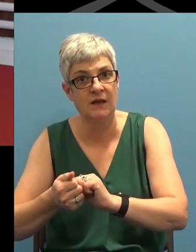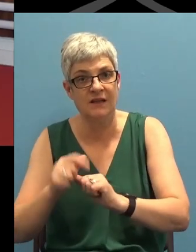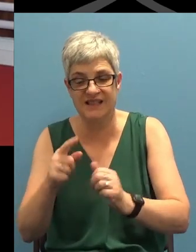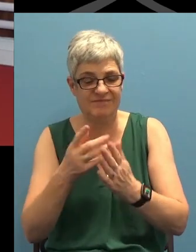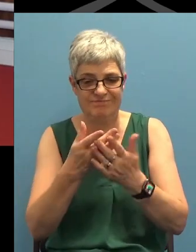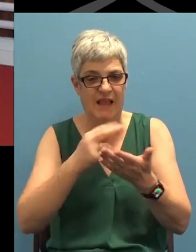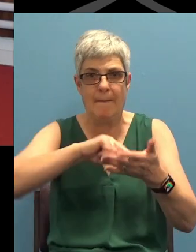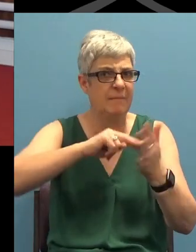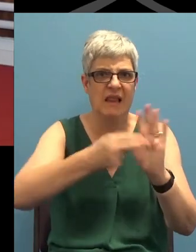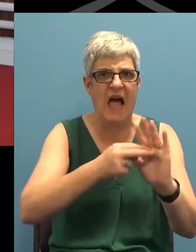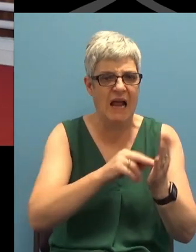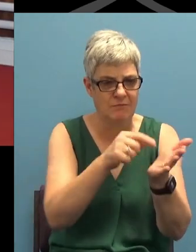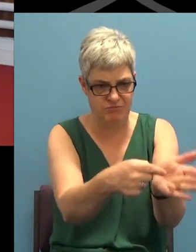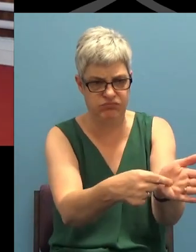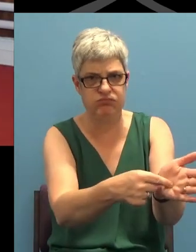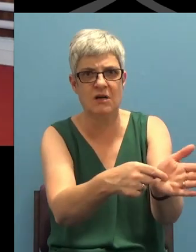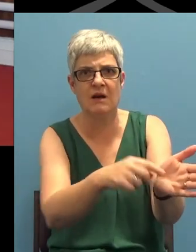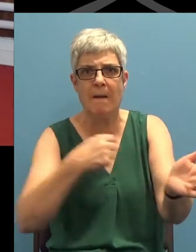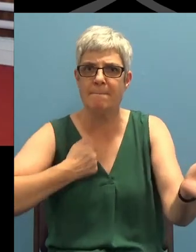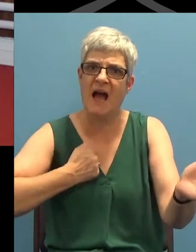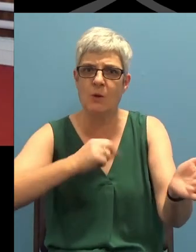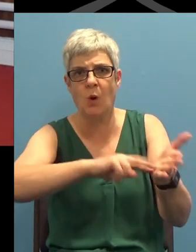blueprint for an organization in his name.